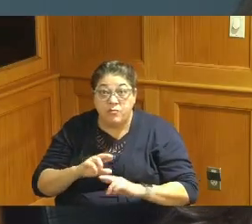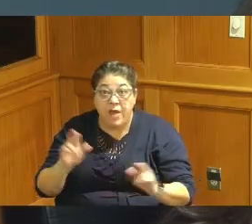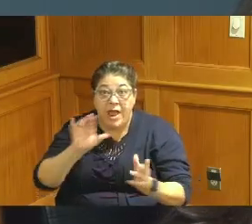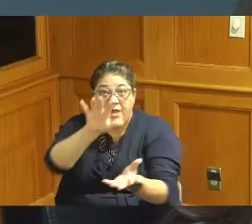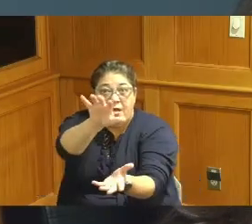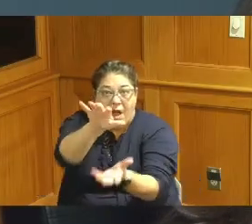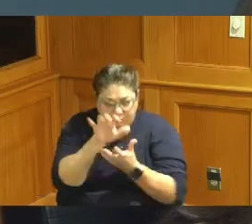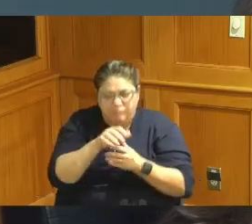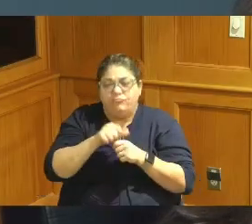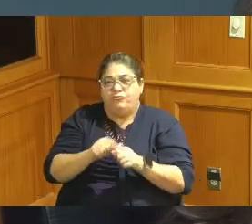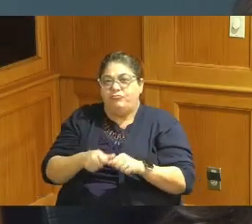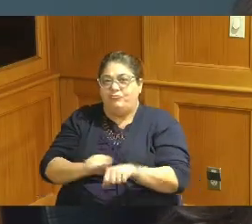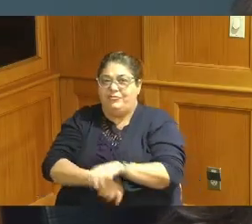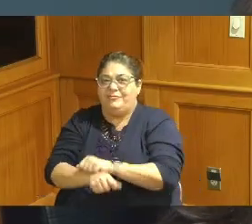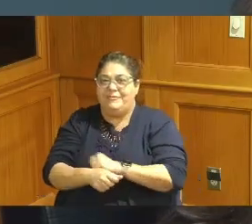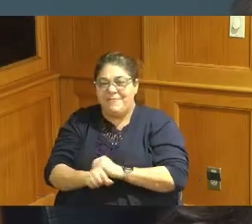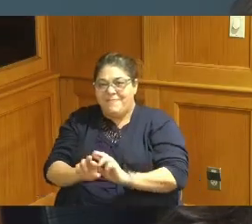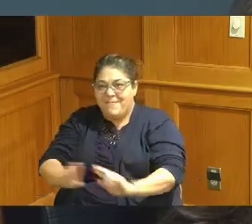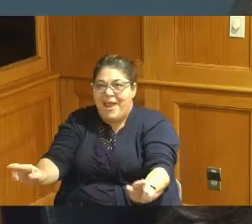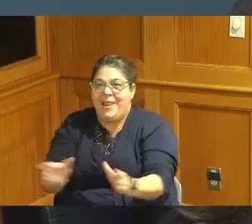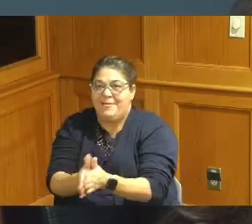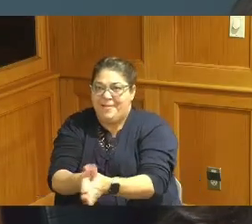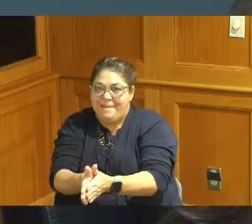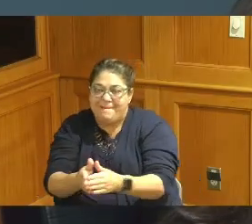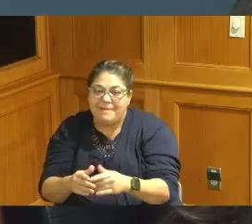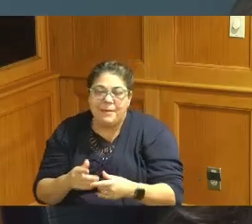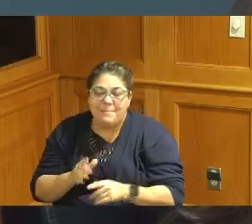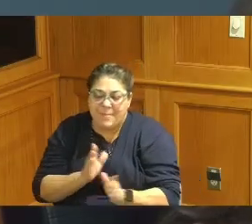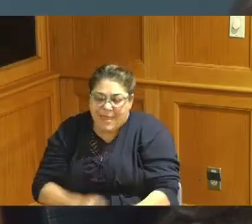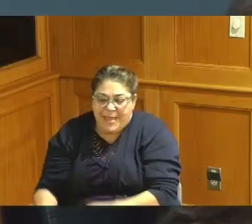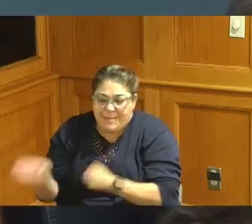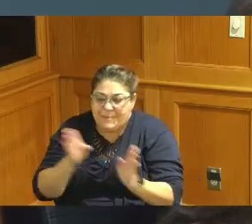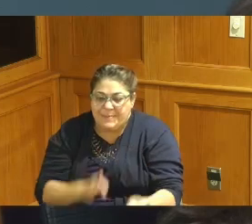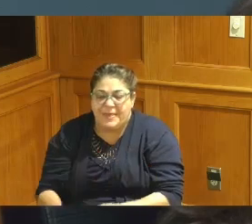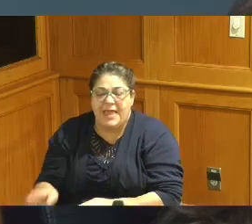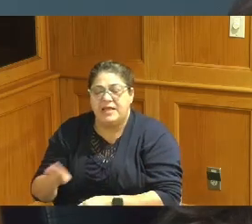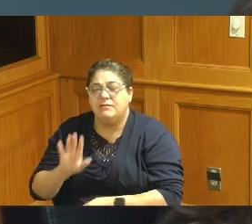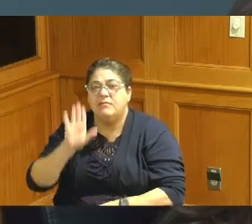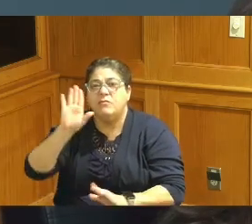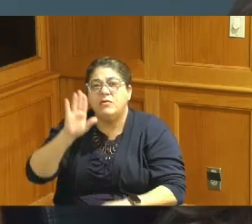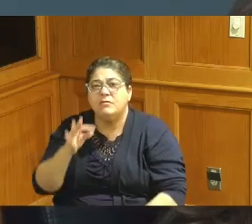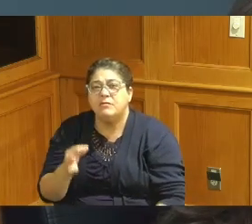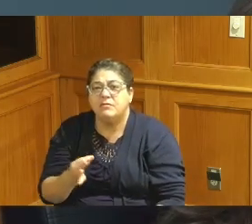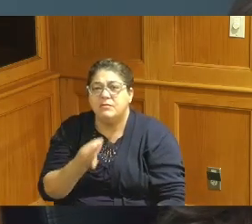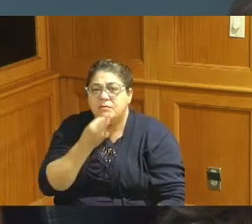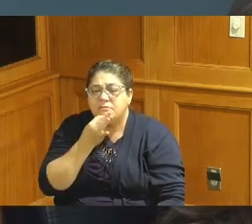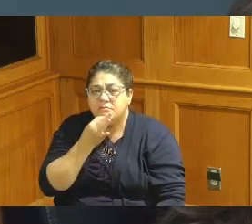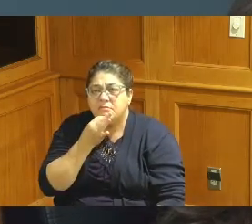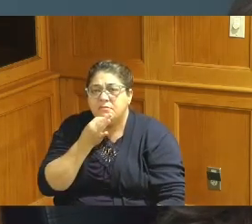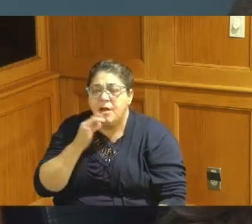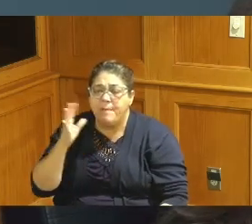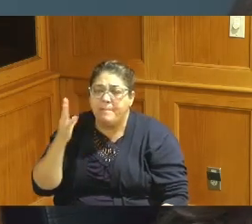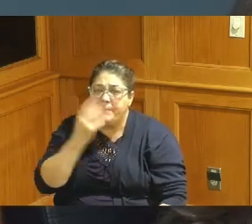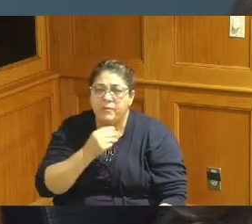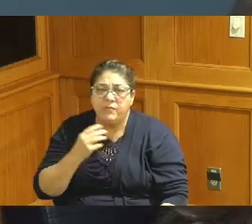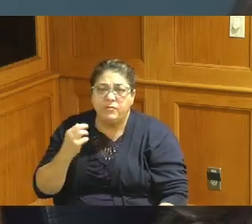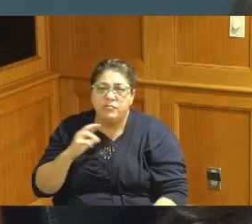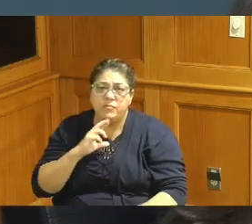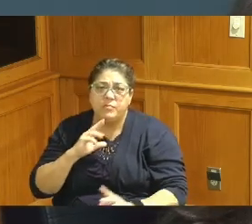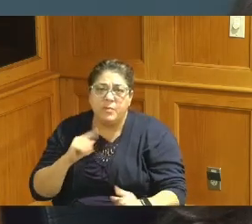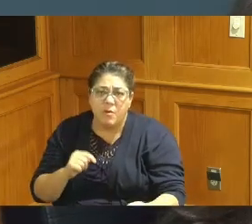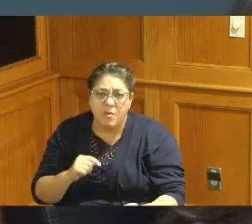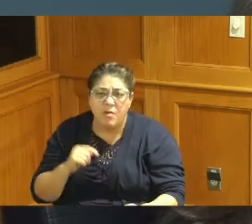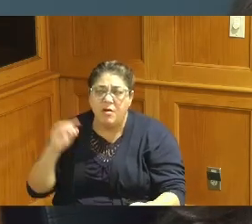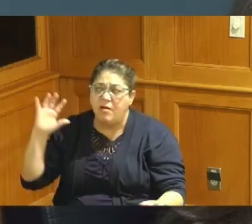with it. You took the assignment, and such an excellent, comprehensive report. I thank your